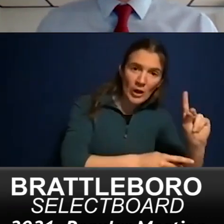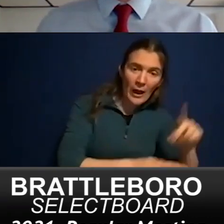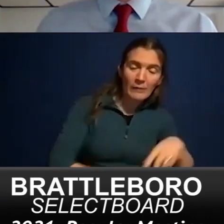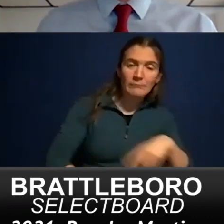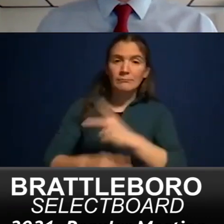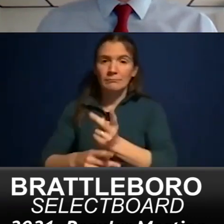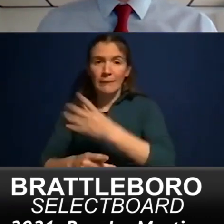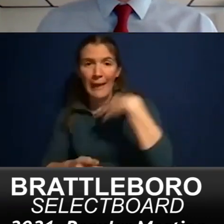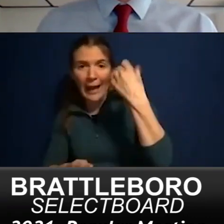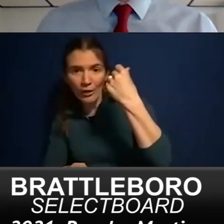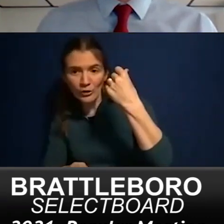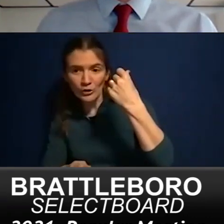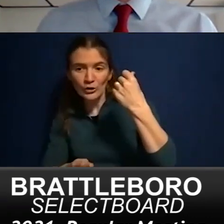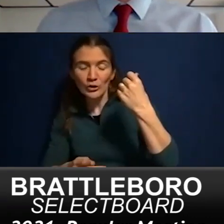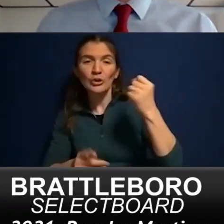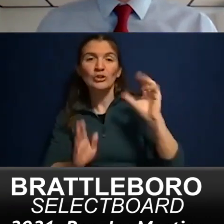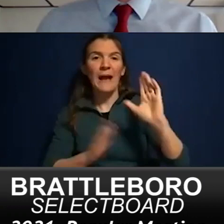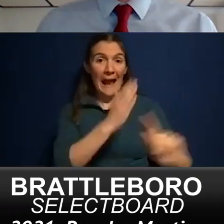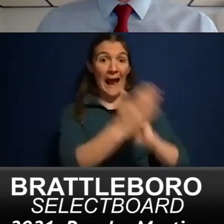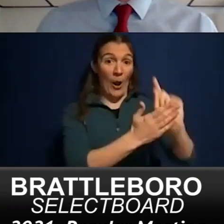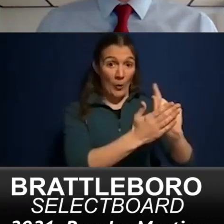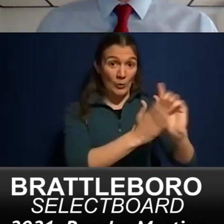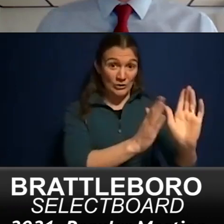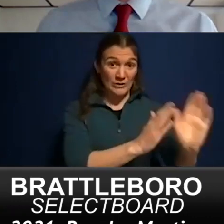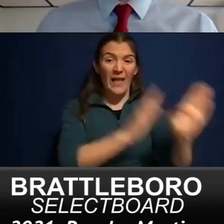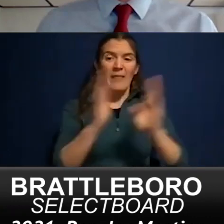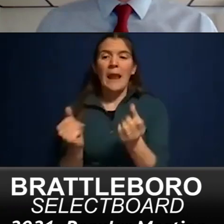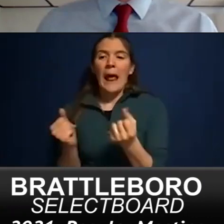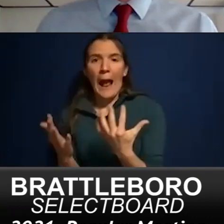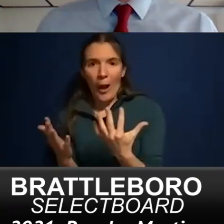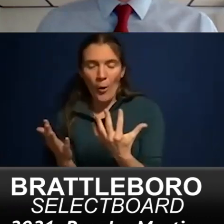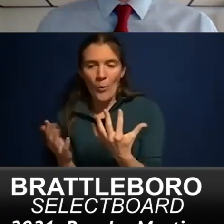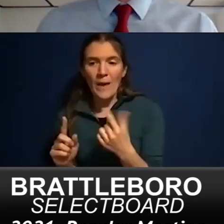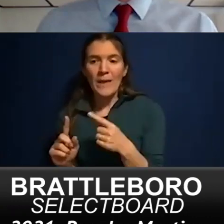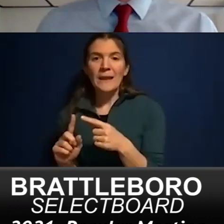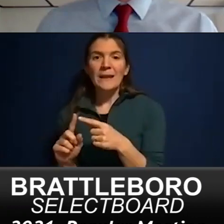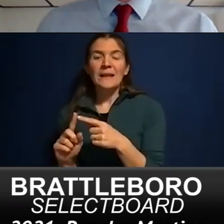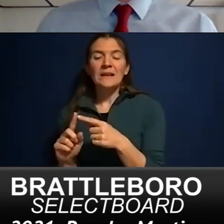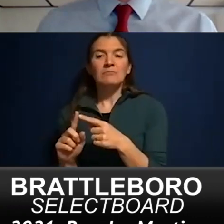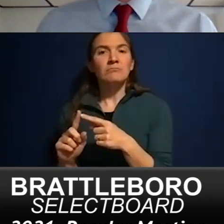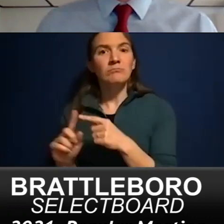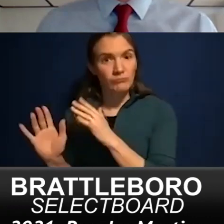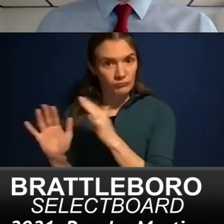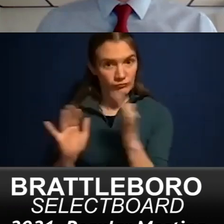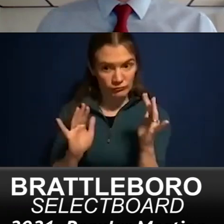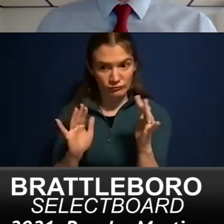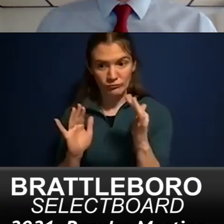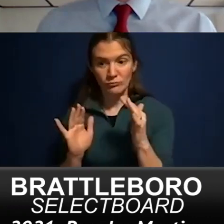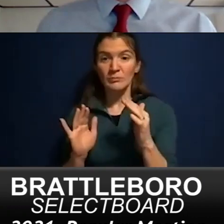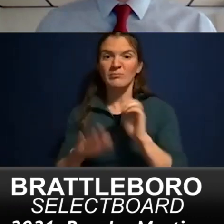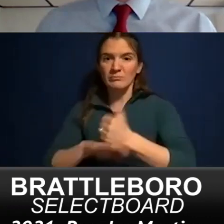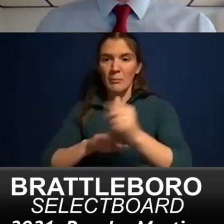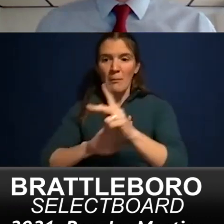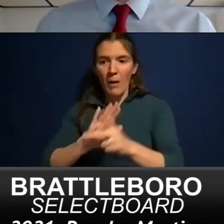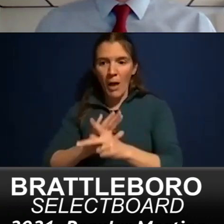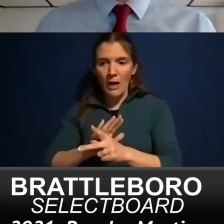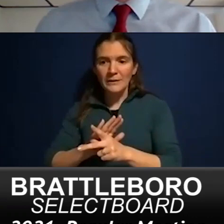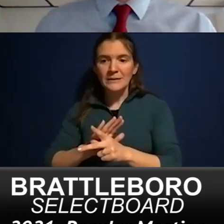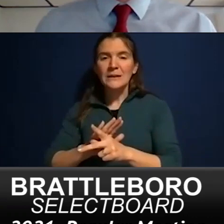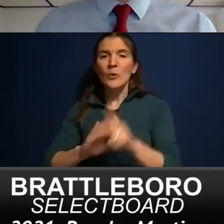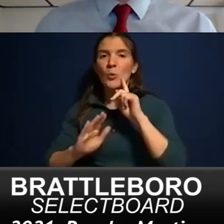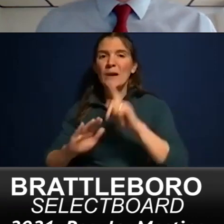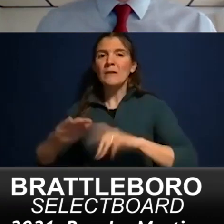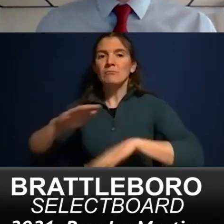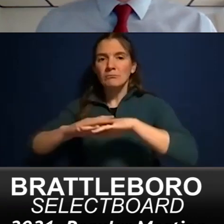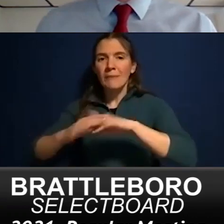had X number of meals, and the select board, we set a policy where we reimburse those at certain